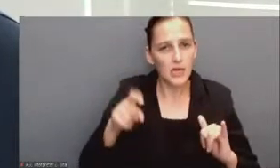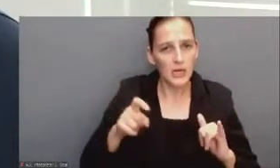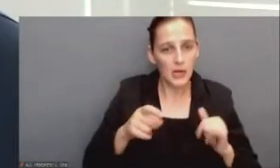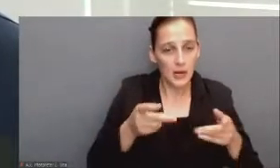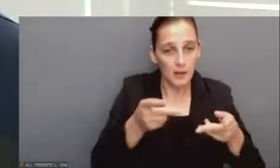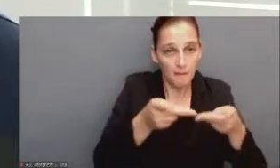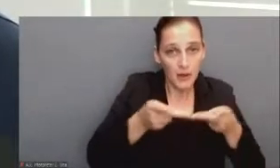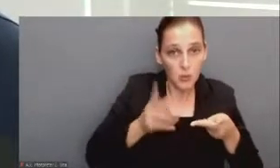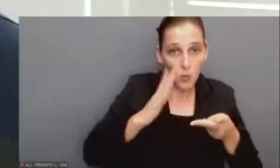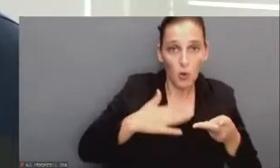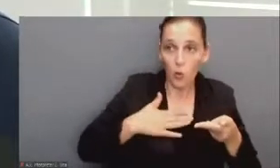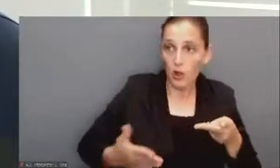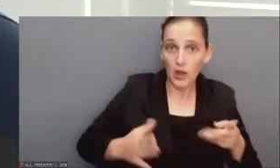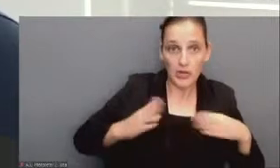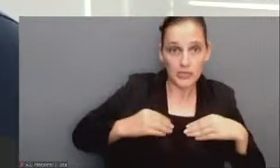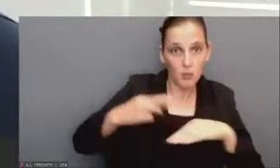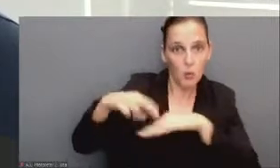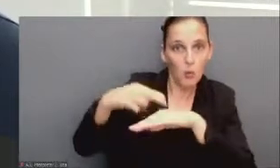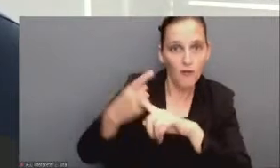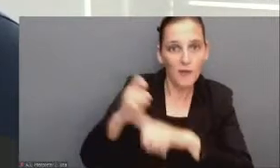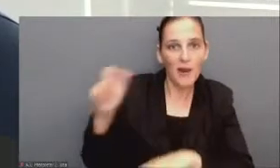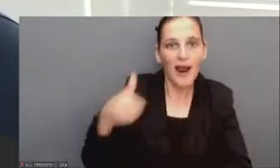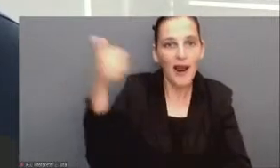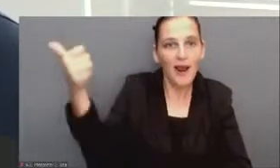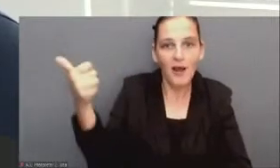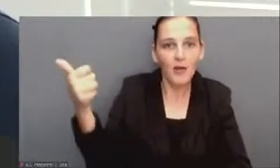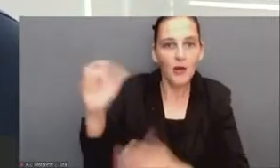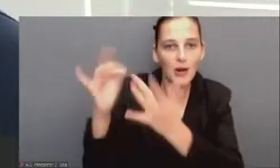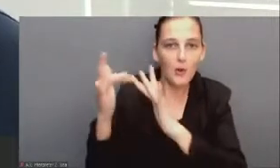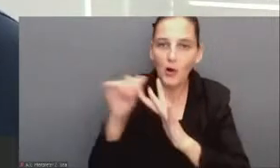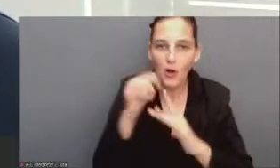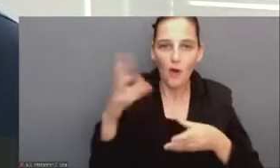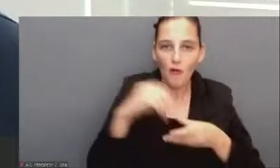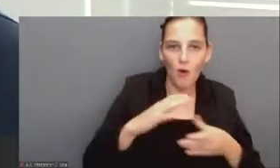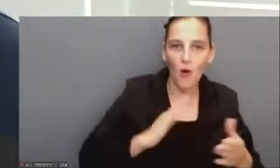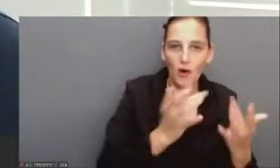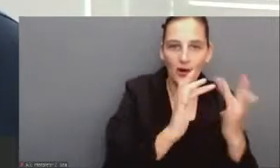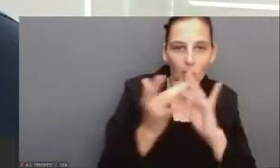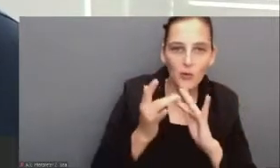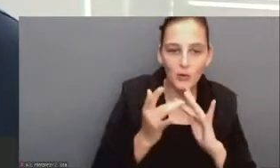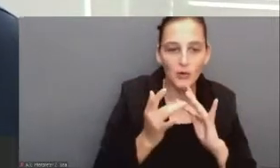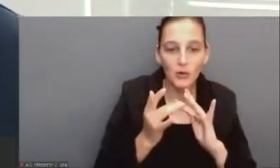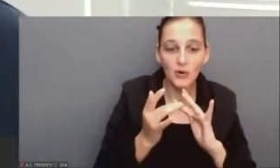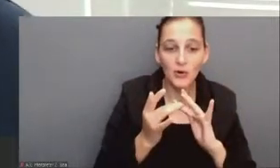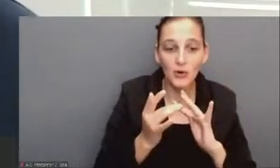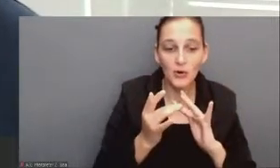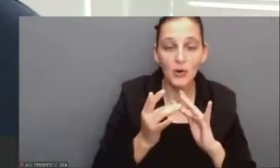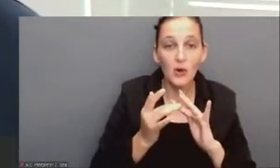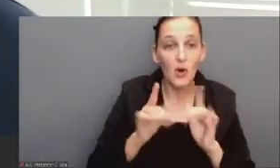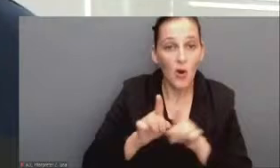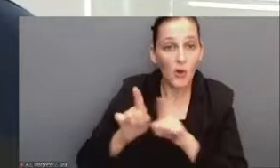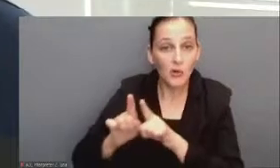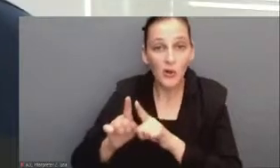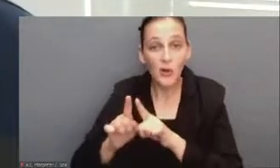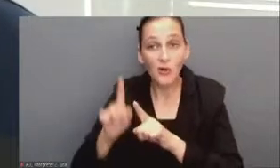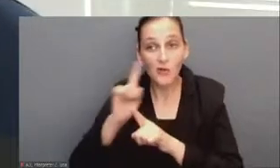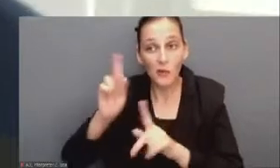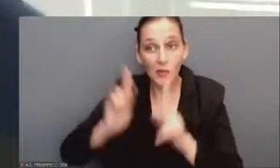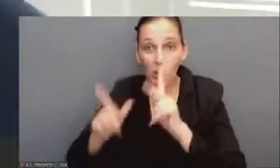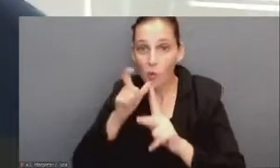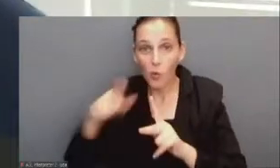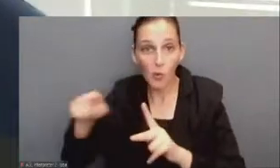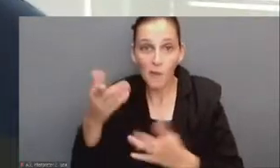systems, provide care for all, including those who lack a connection to their system and who lack a regular primary care